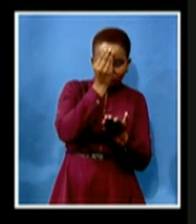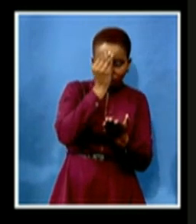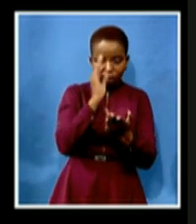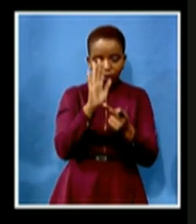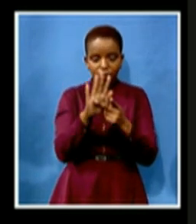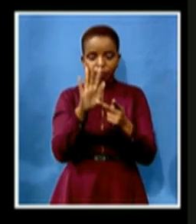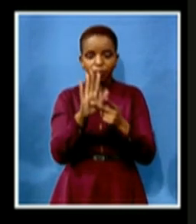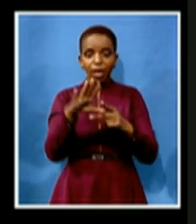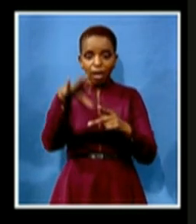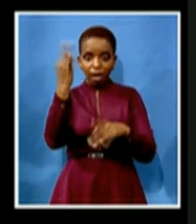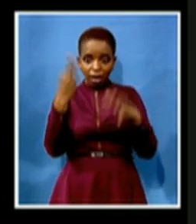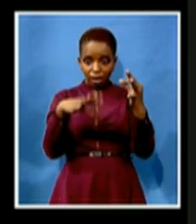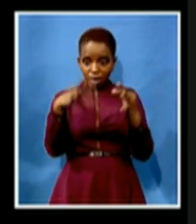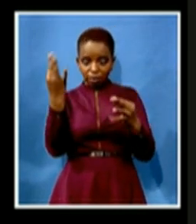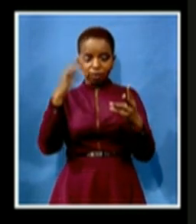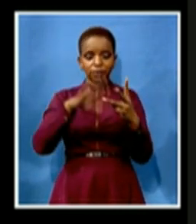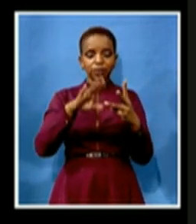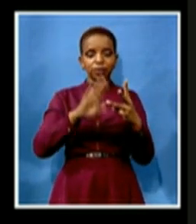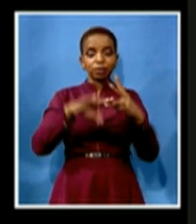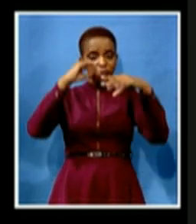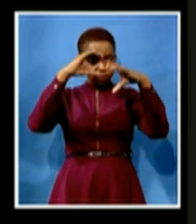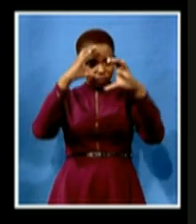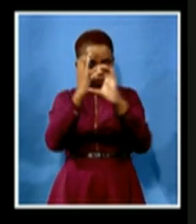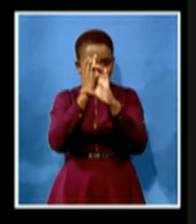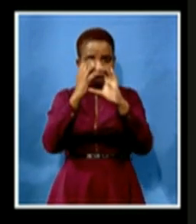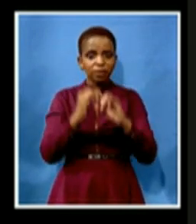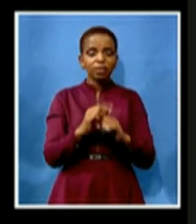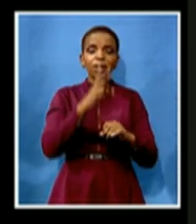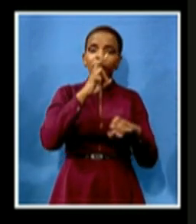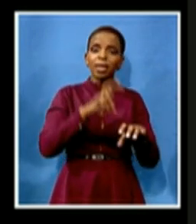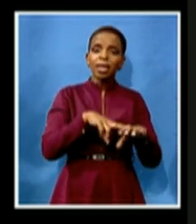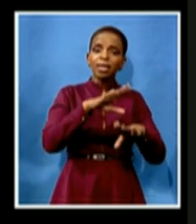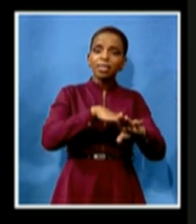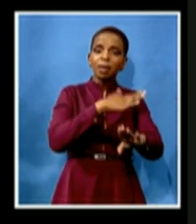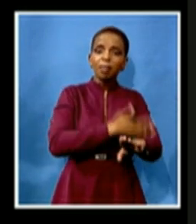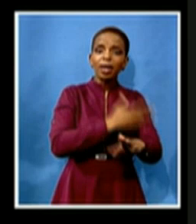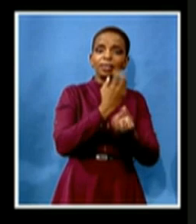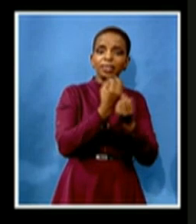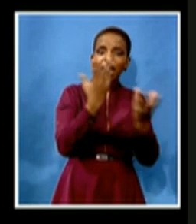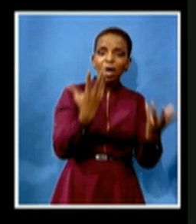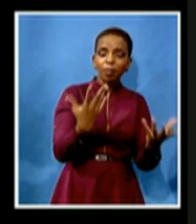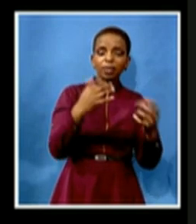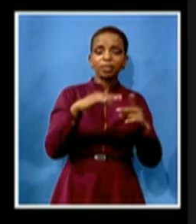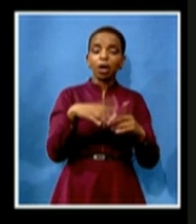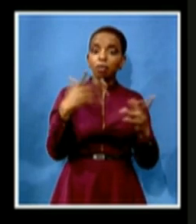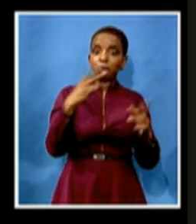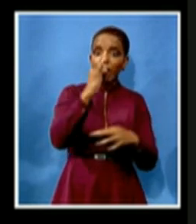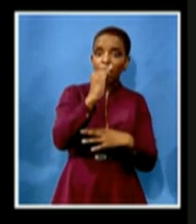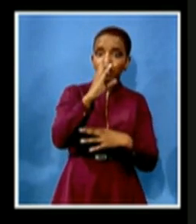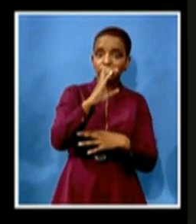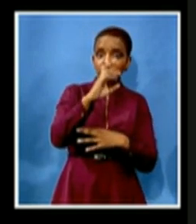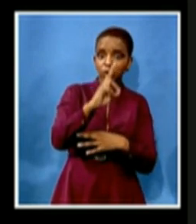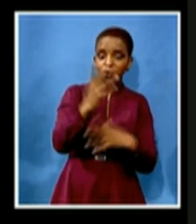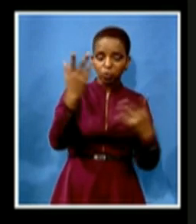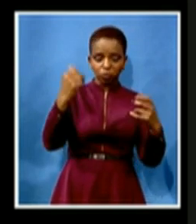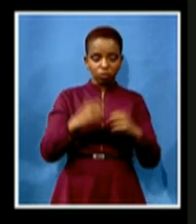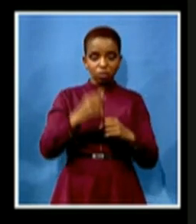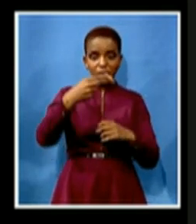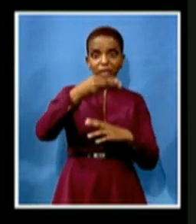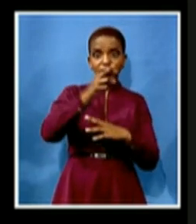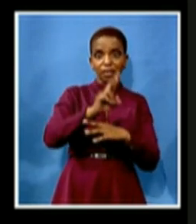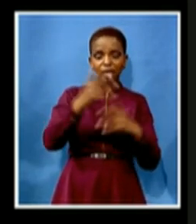of beds, ICU beds, non-ICU beds, human resources, PPEs, mortality, and so